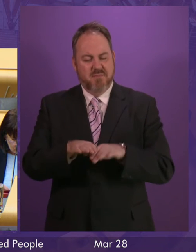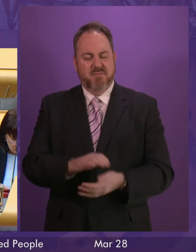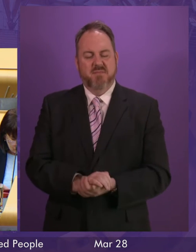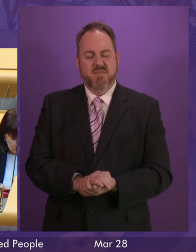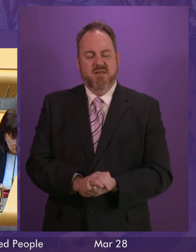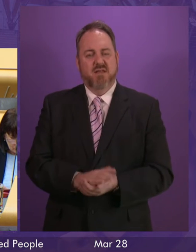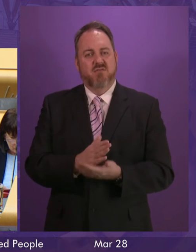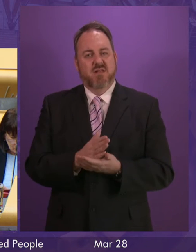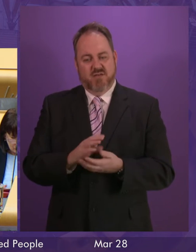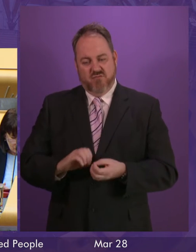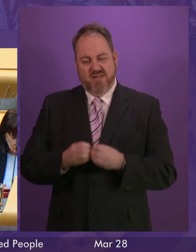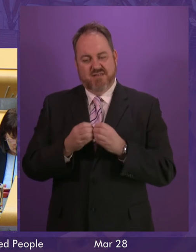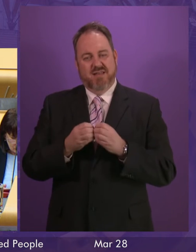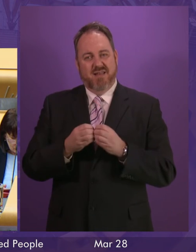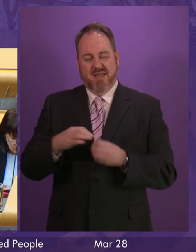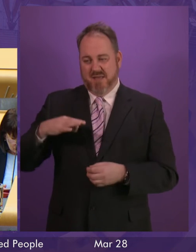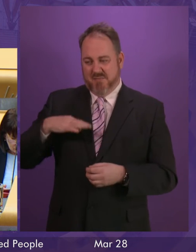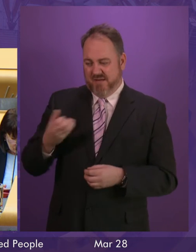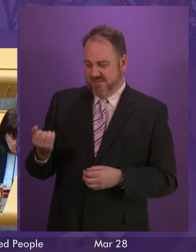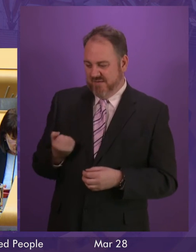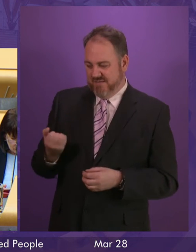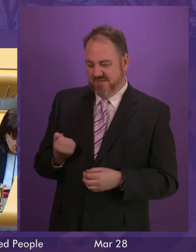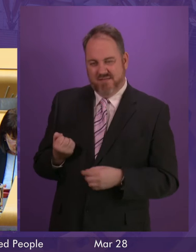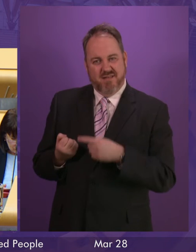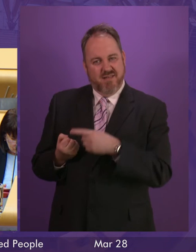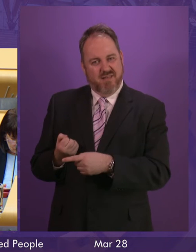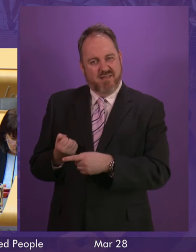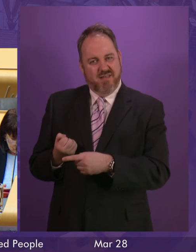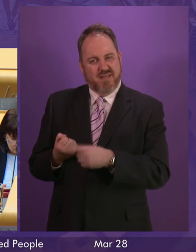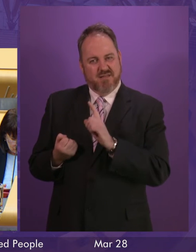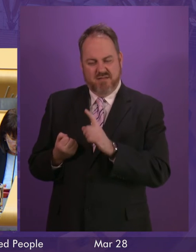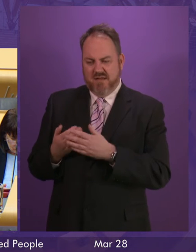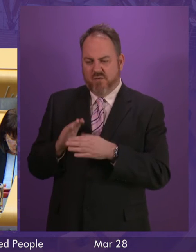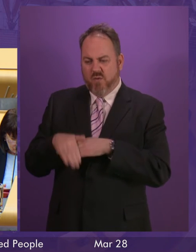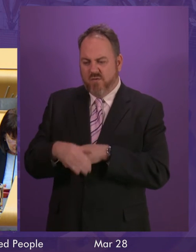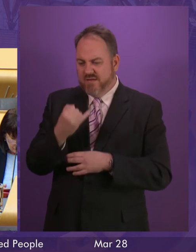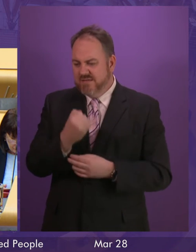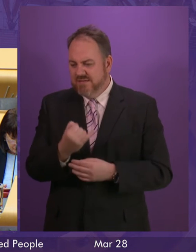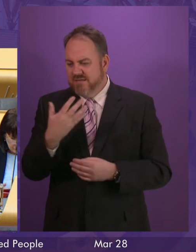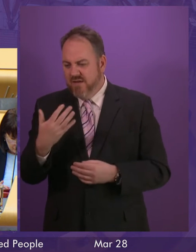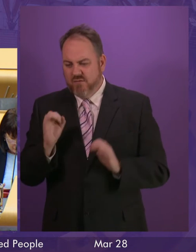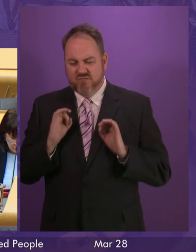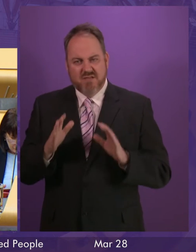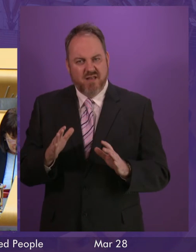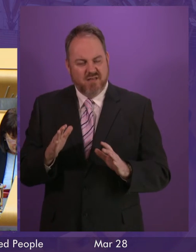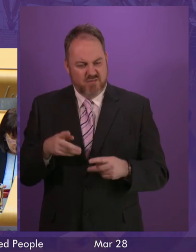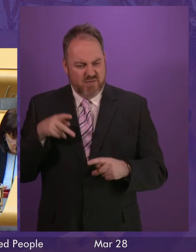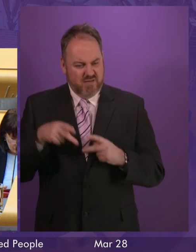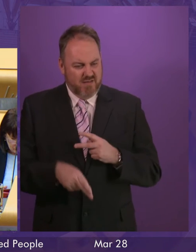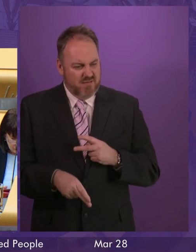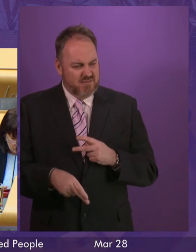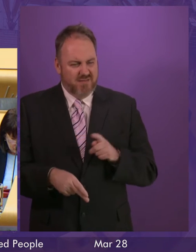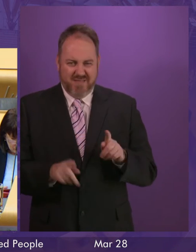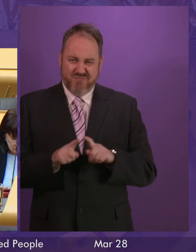a benefit that discriminates on the basis of age would be permissible under the Fairer Scotland duty or complies with the non